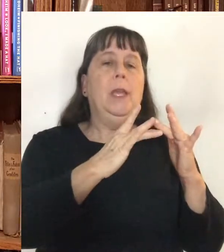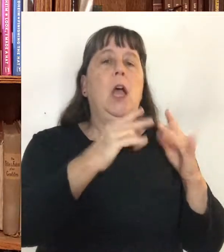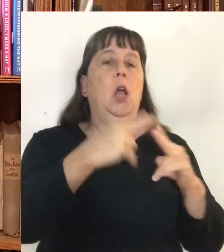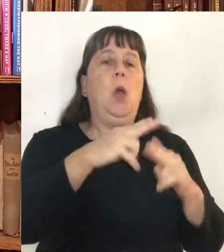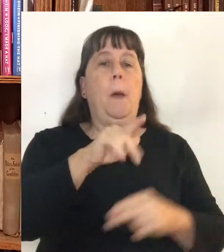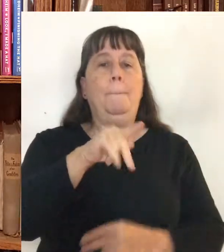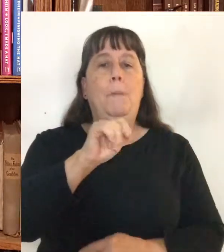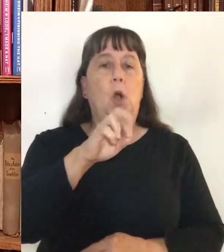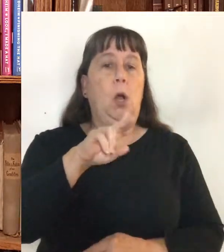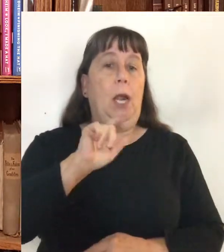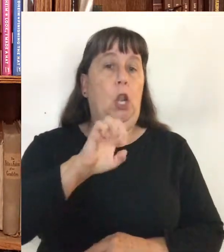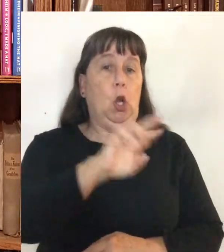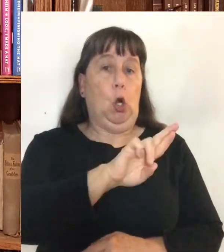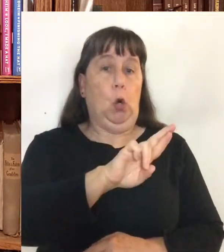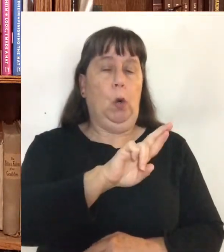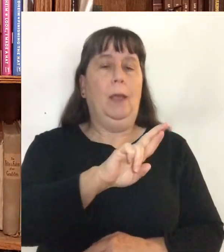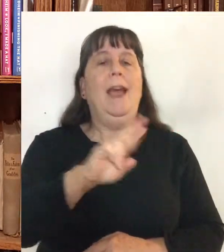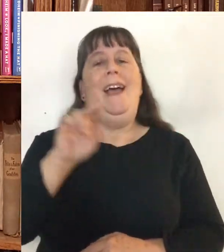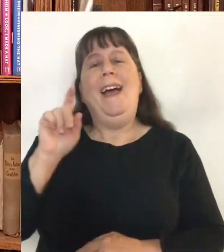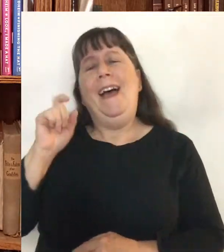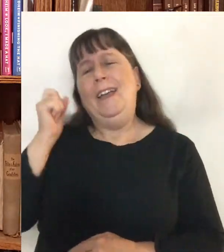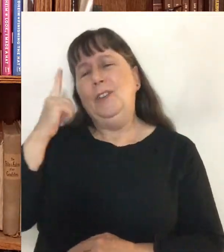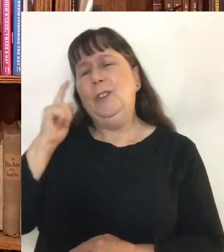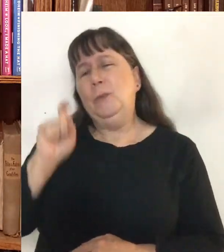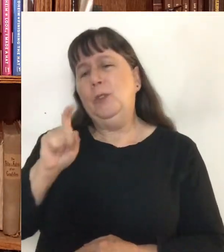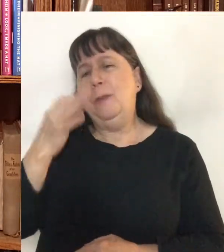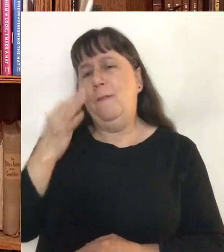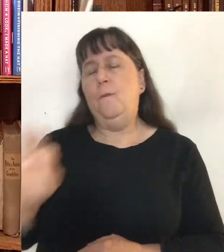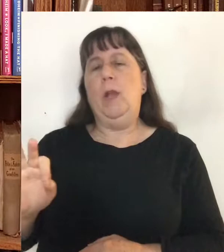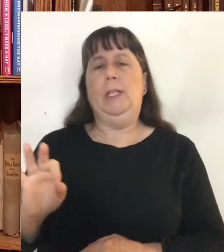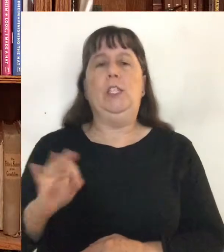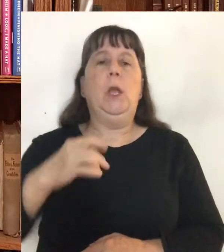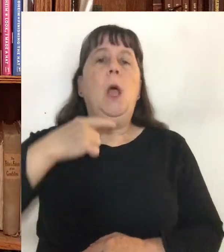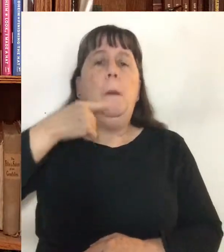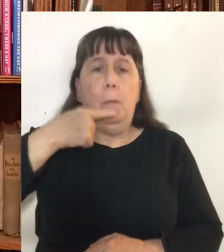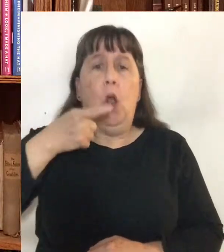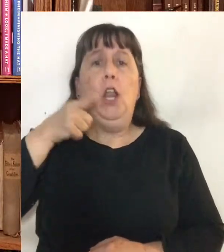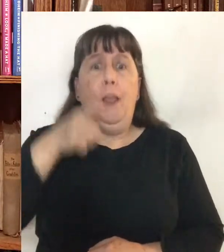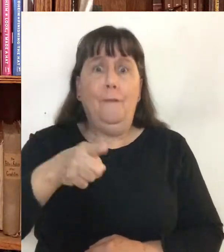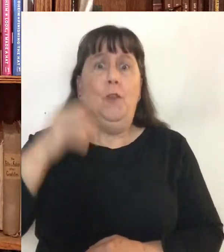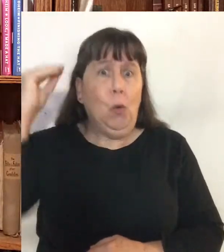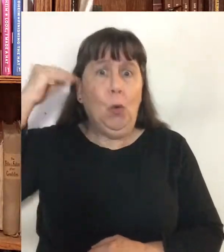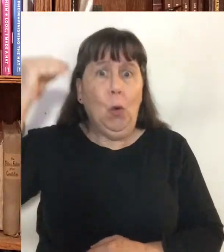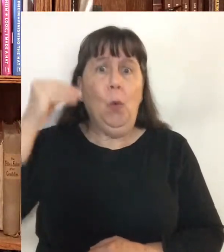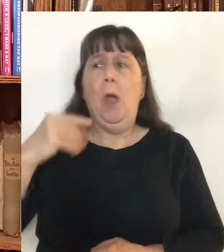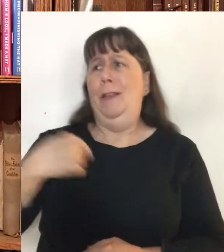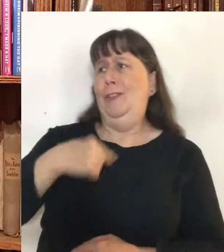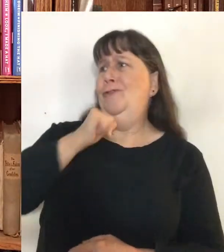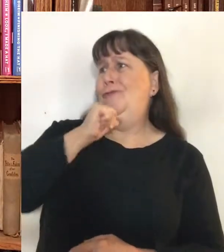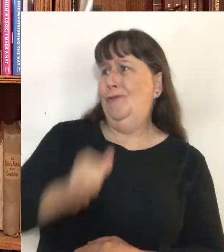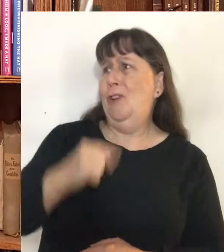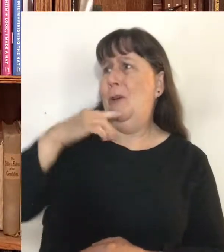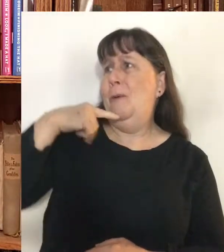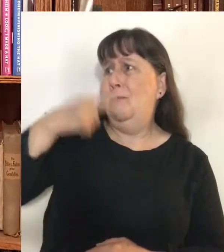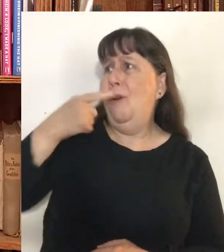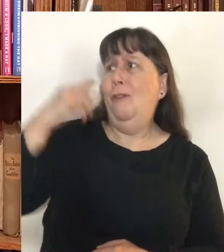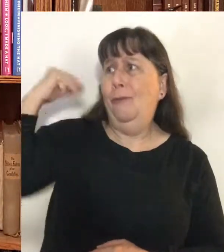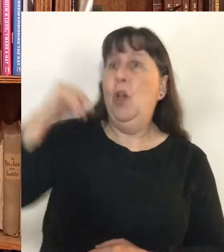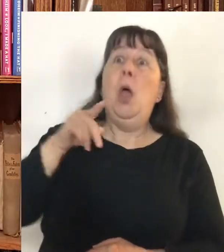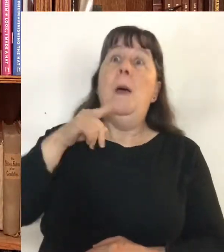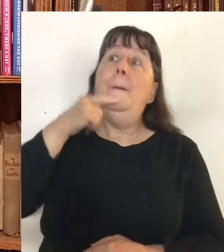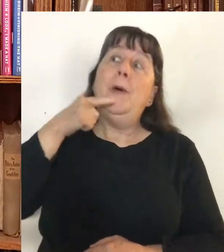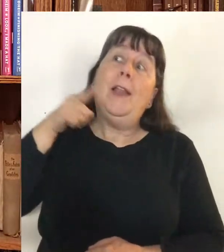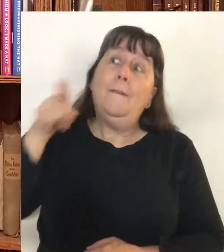French, parlez-vous coucou? To which the proper response is, je ne fais pas coucou, parlez-vous whack